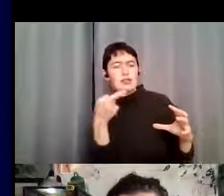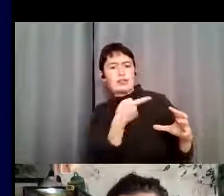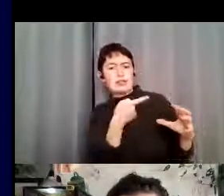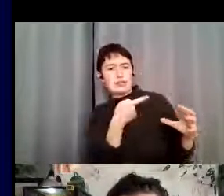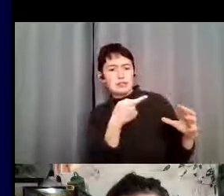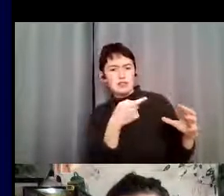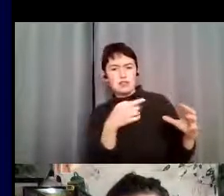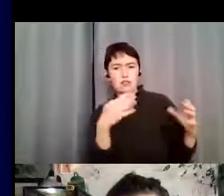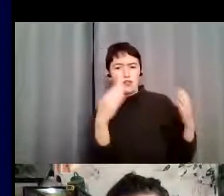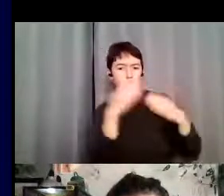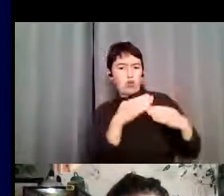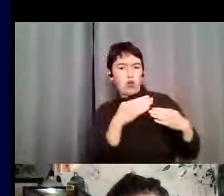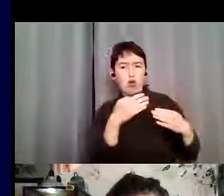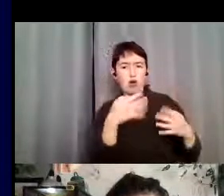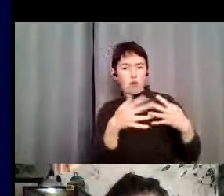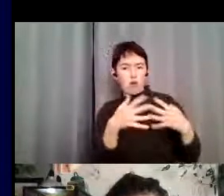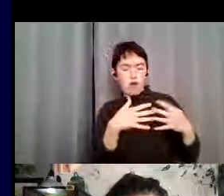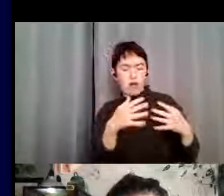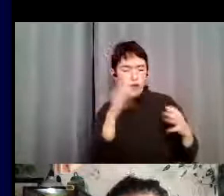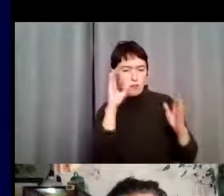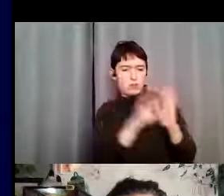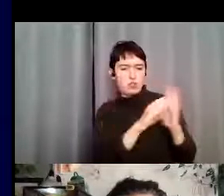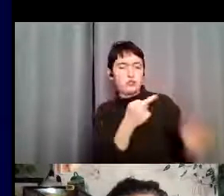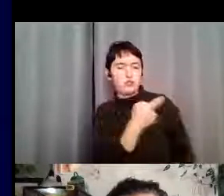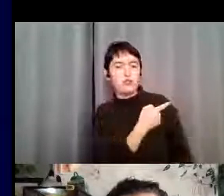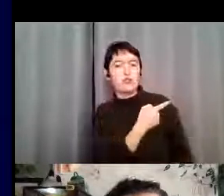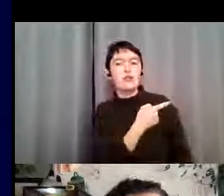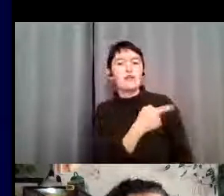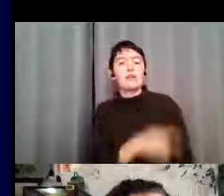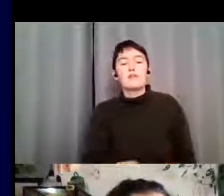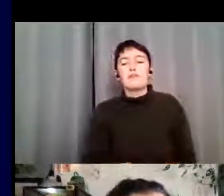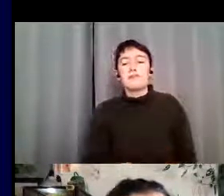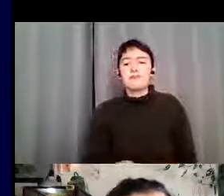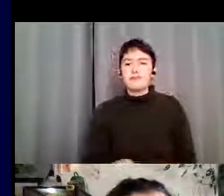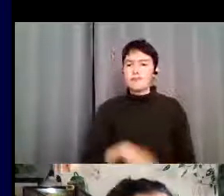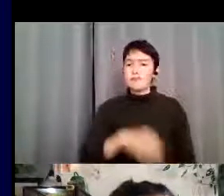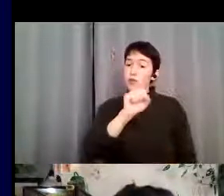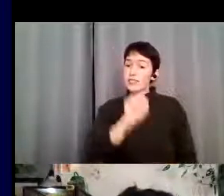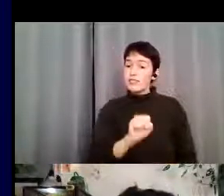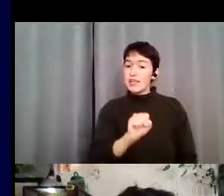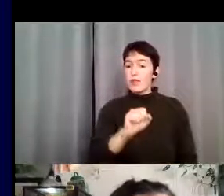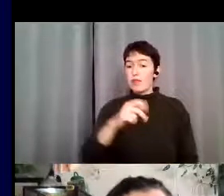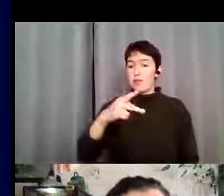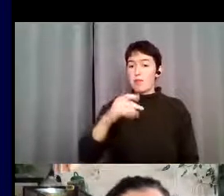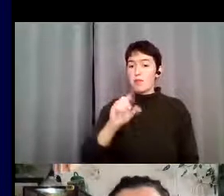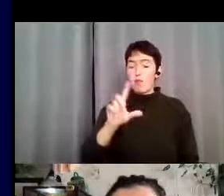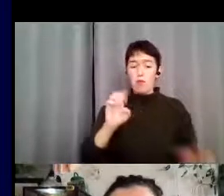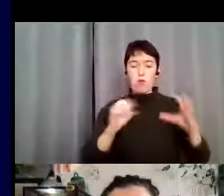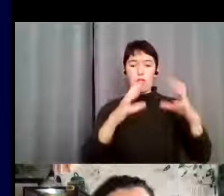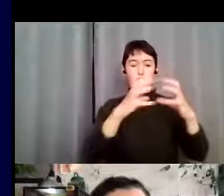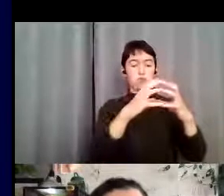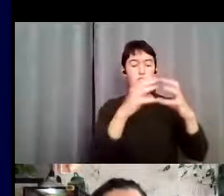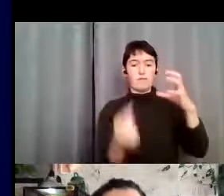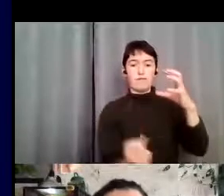is what the South Pole of the moon, which is the actual South Pole is right here in the center of this image. And so this is the South